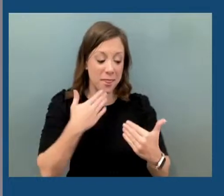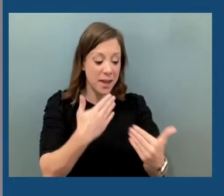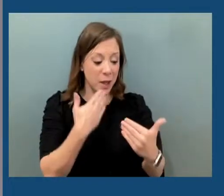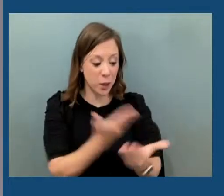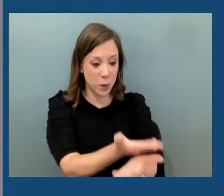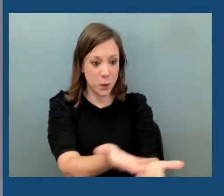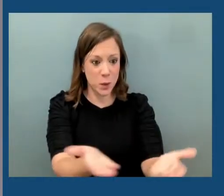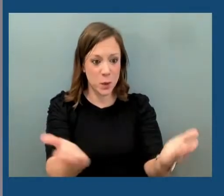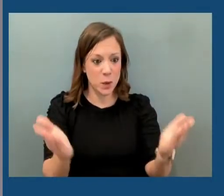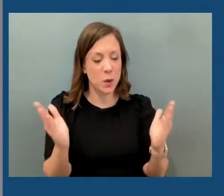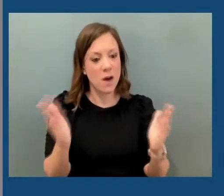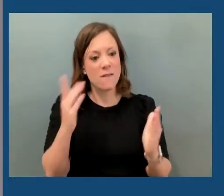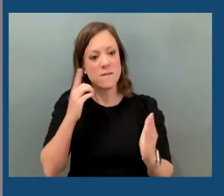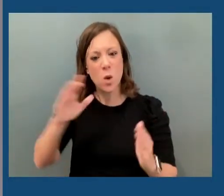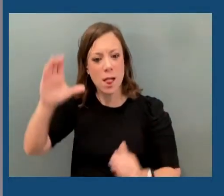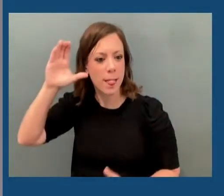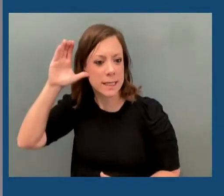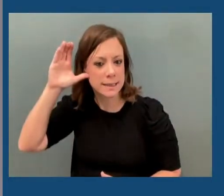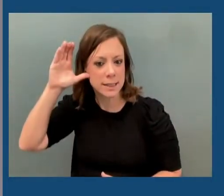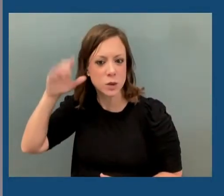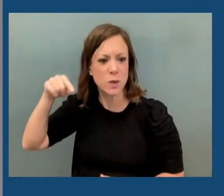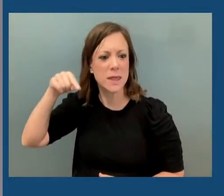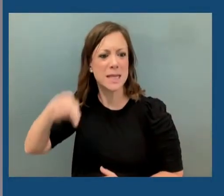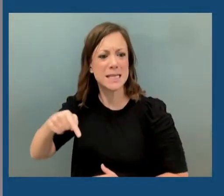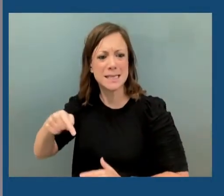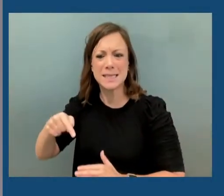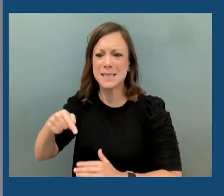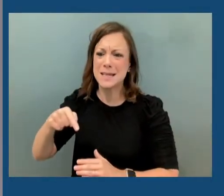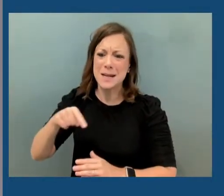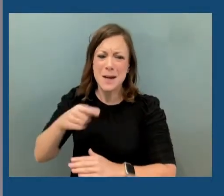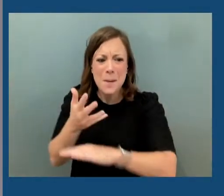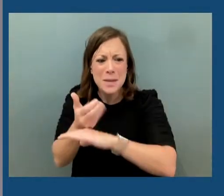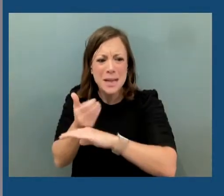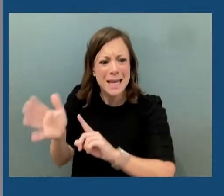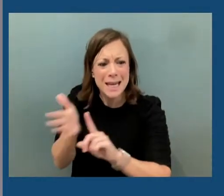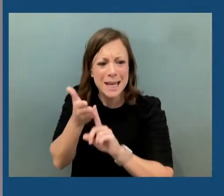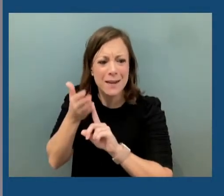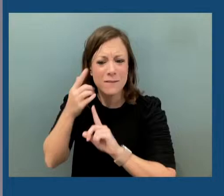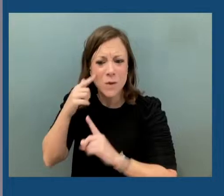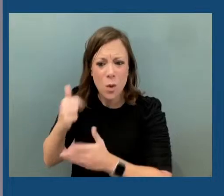listening to this plea for help through my voice, but